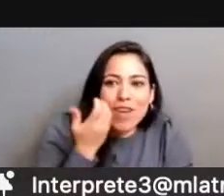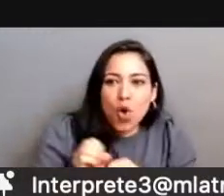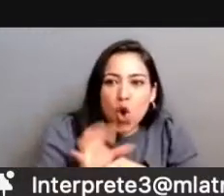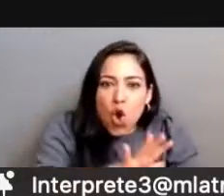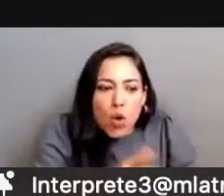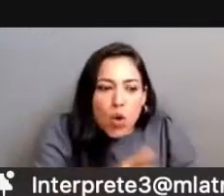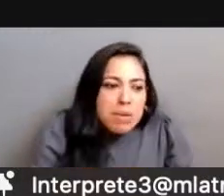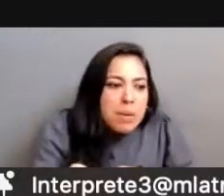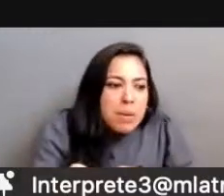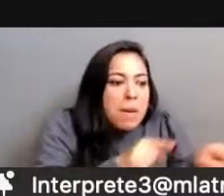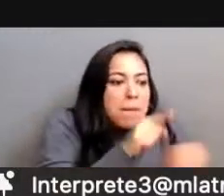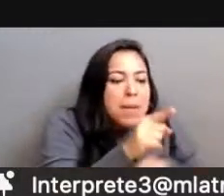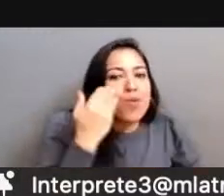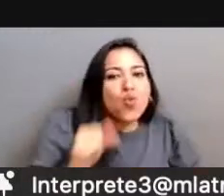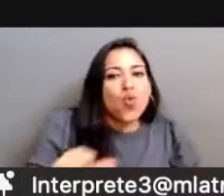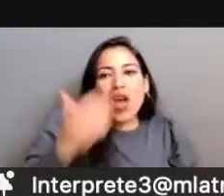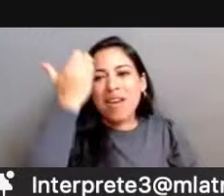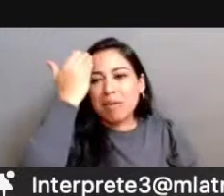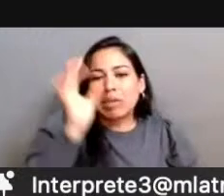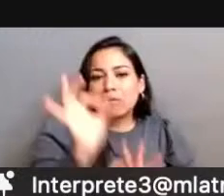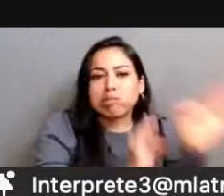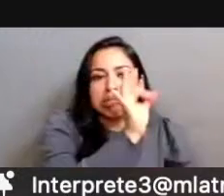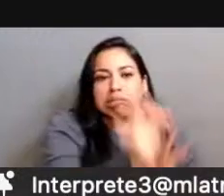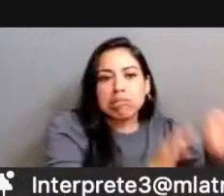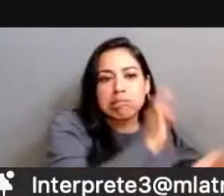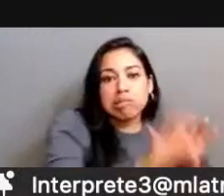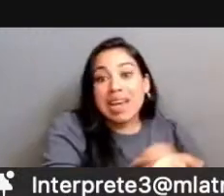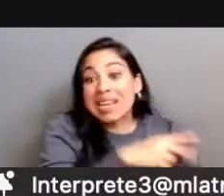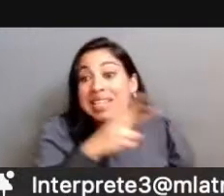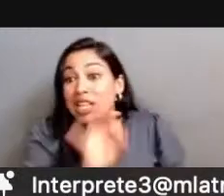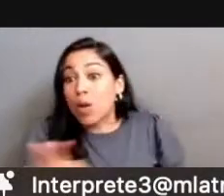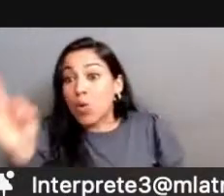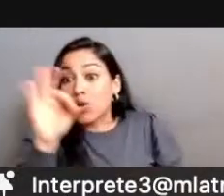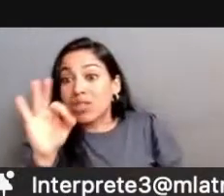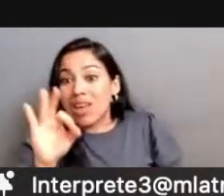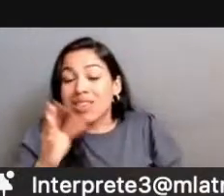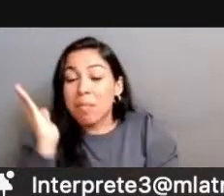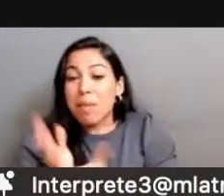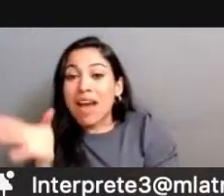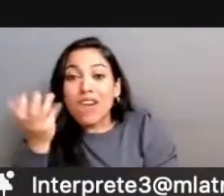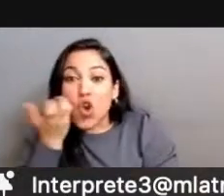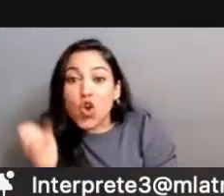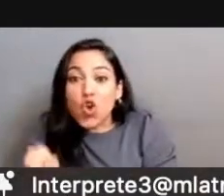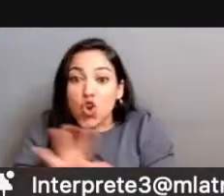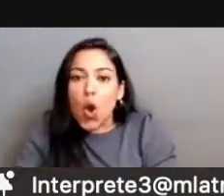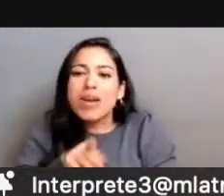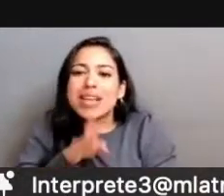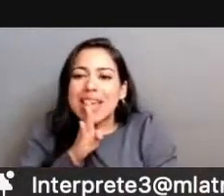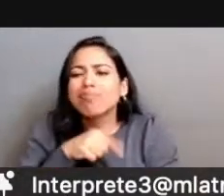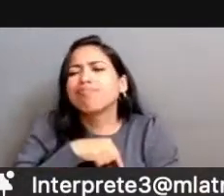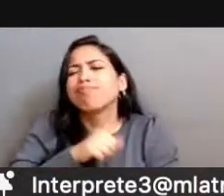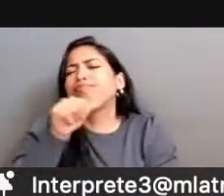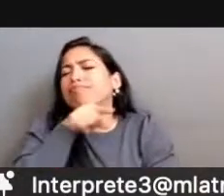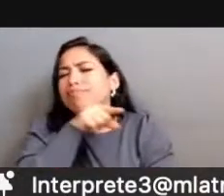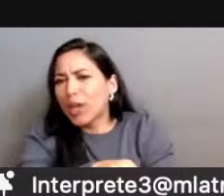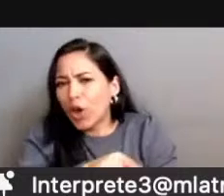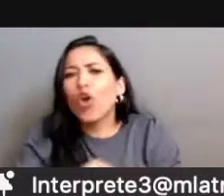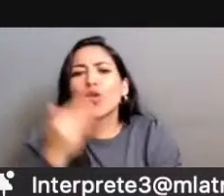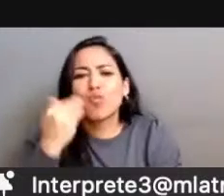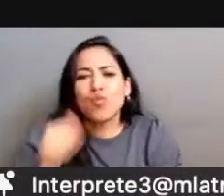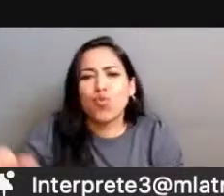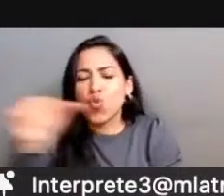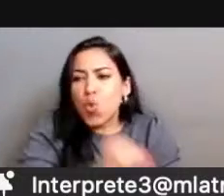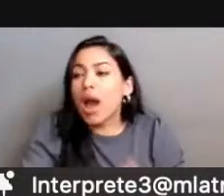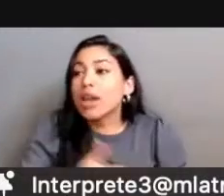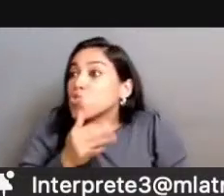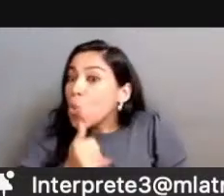represented 72% of the cases among health professionals, together with lengthy shifts because